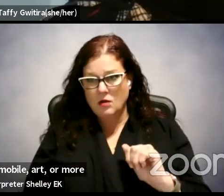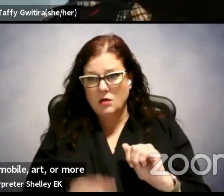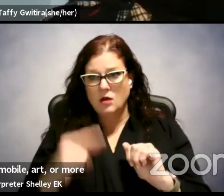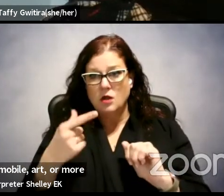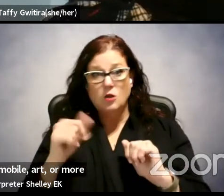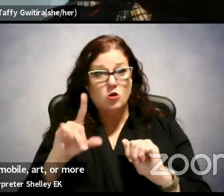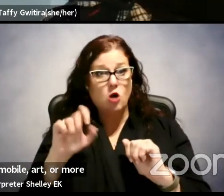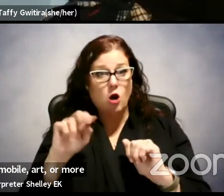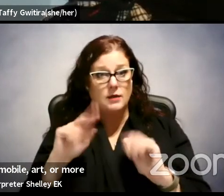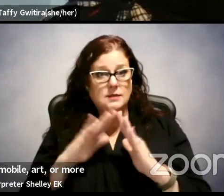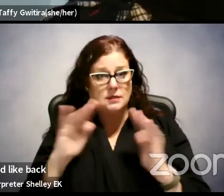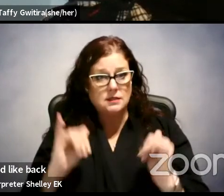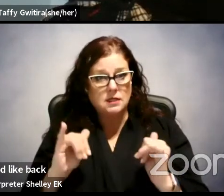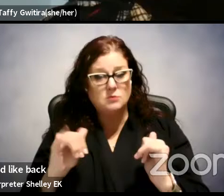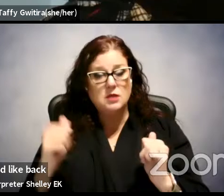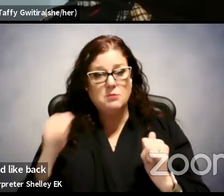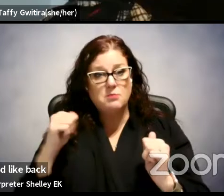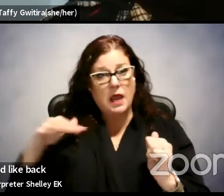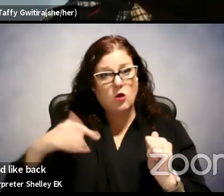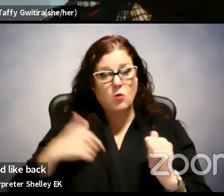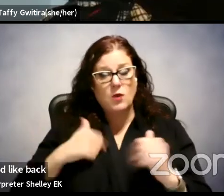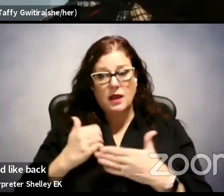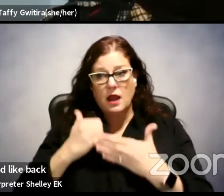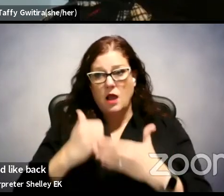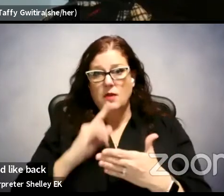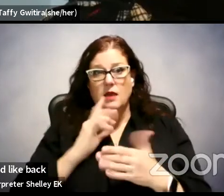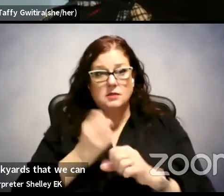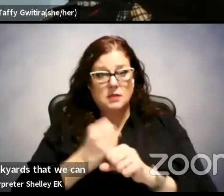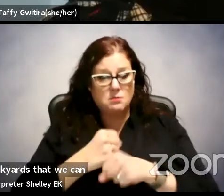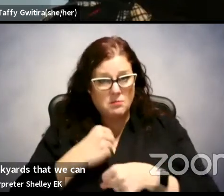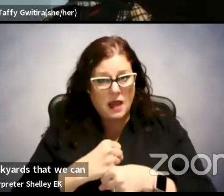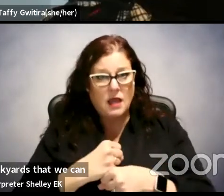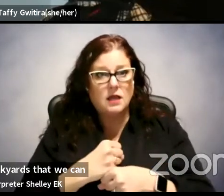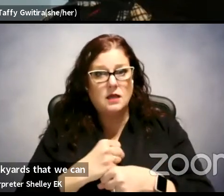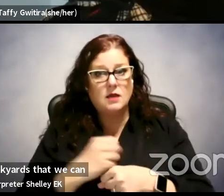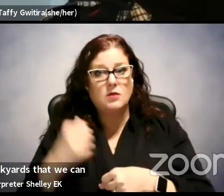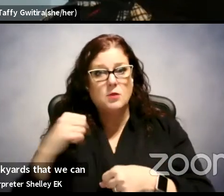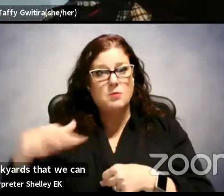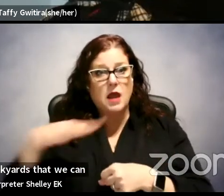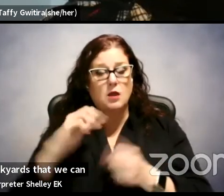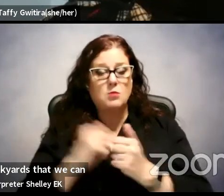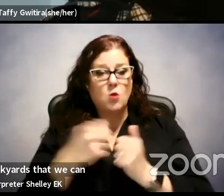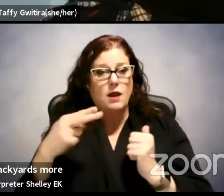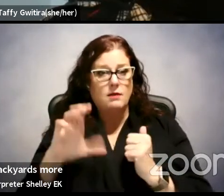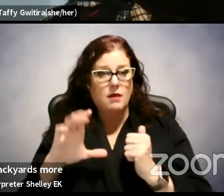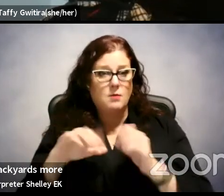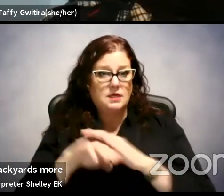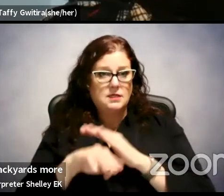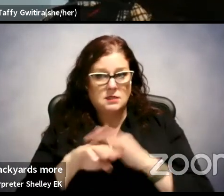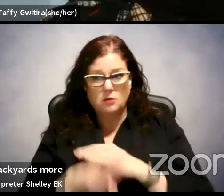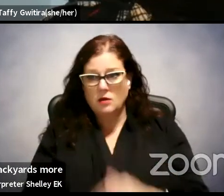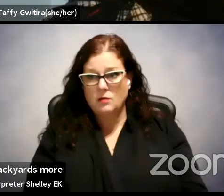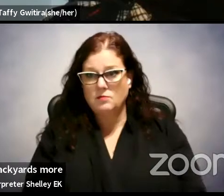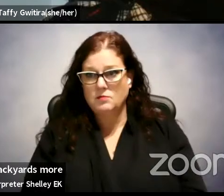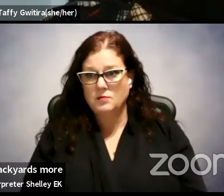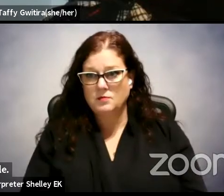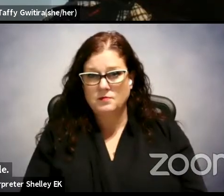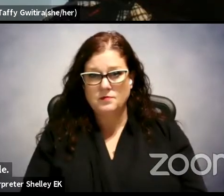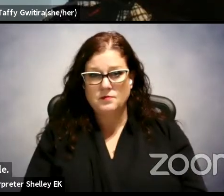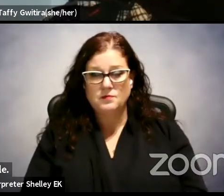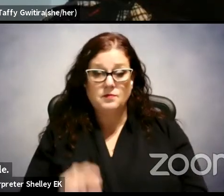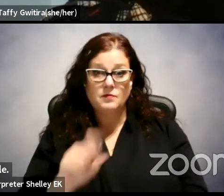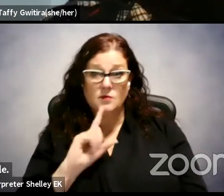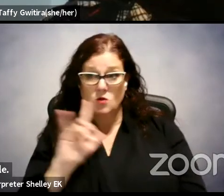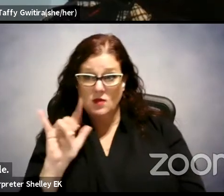like backyards that we can help actually make like their backyards more handicap accessible. Well, I'm thinking, I mean, you could definitely